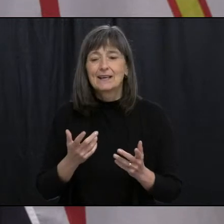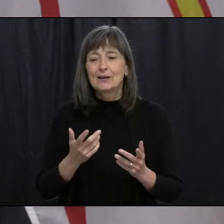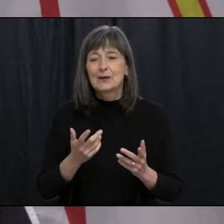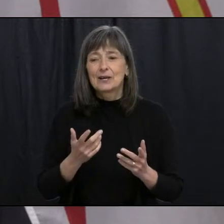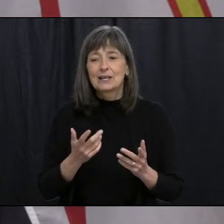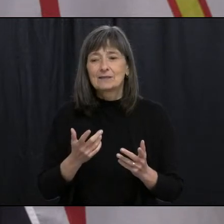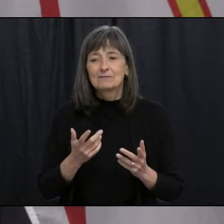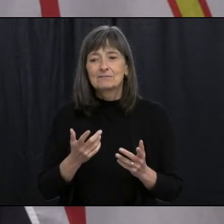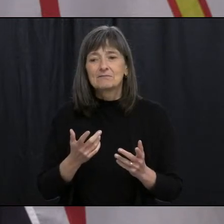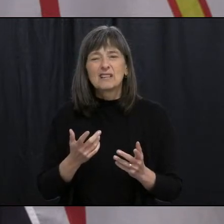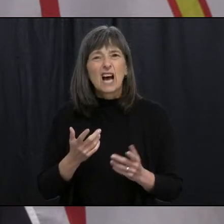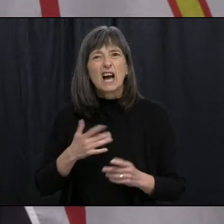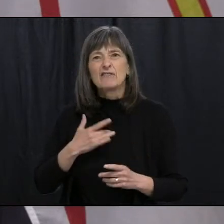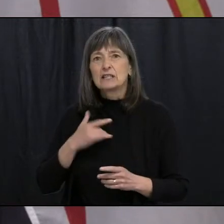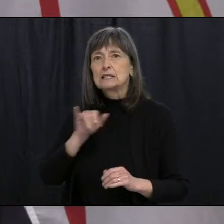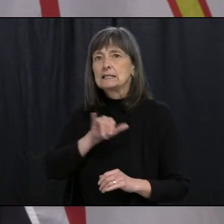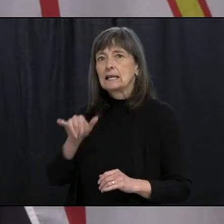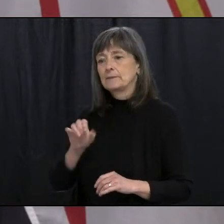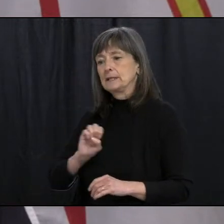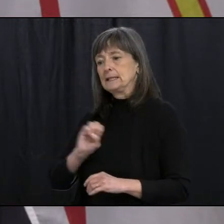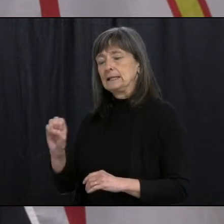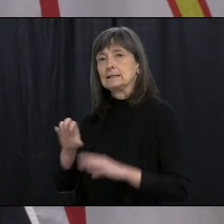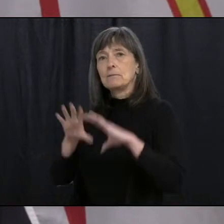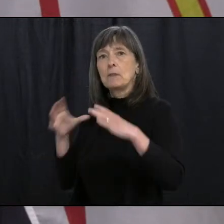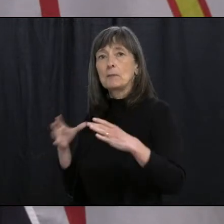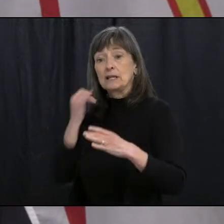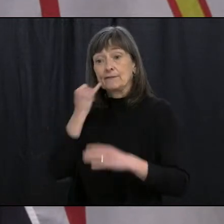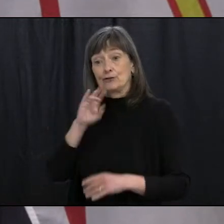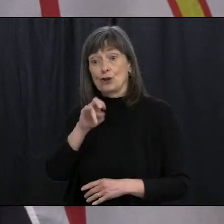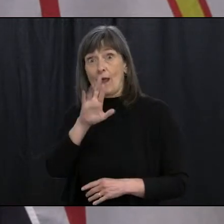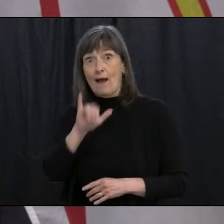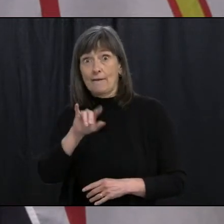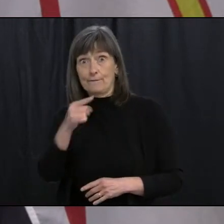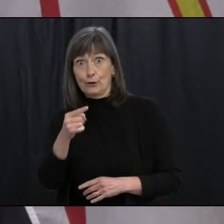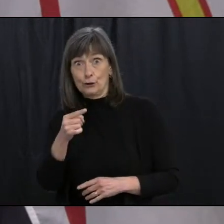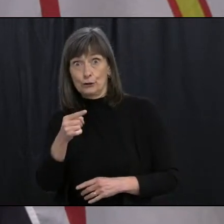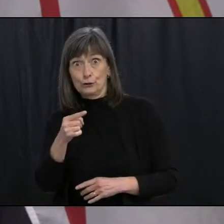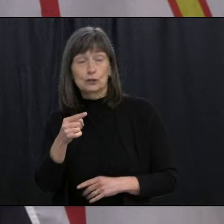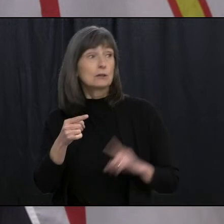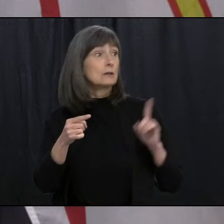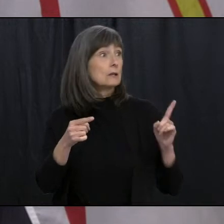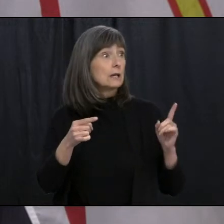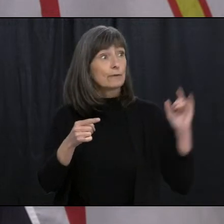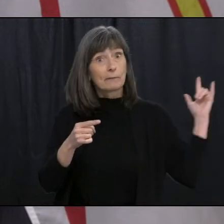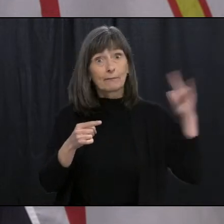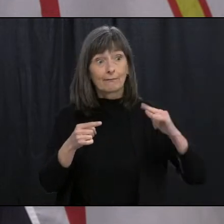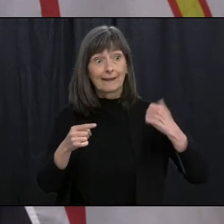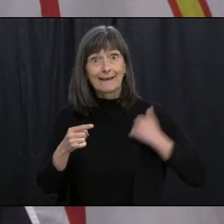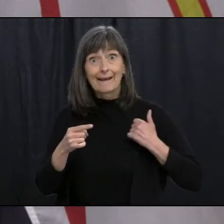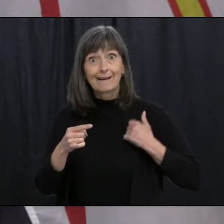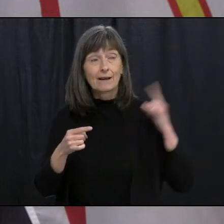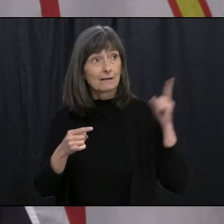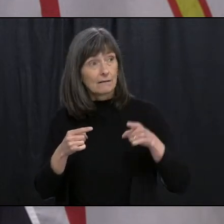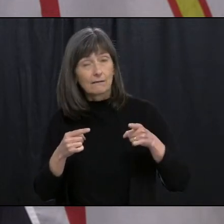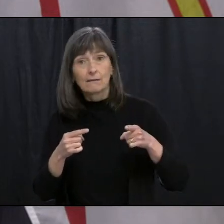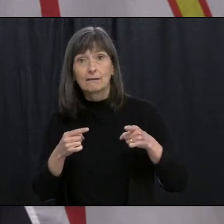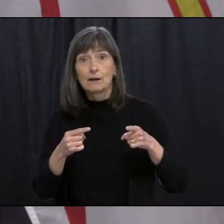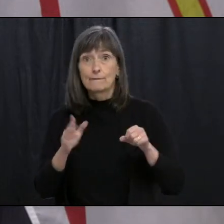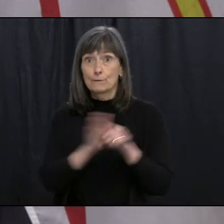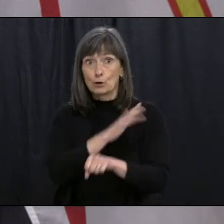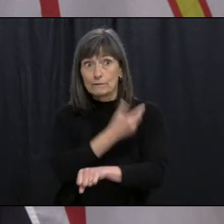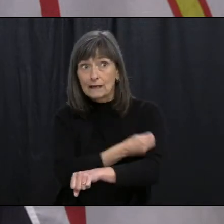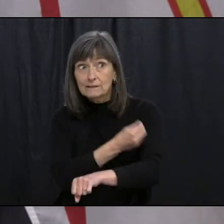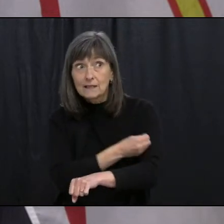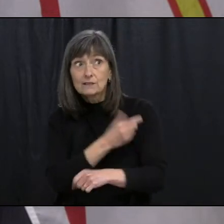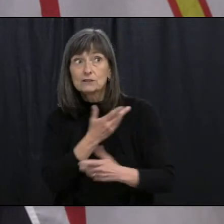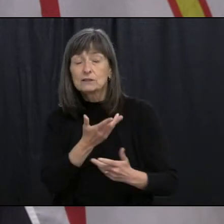it would be similar to the Atlantic bubble and that the rules at July 1st that apply to you would apply to you. So if someone was fully vaccinated,